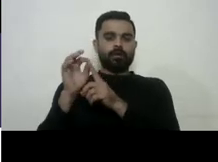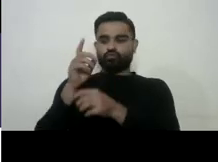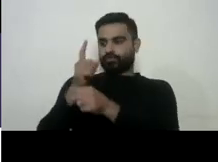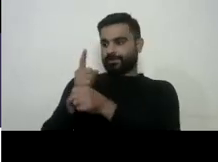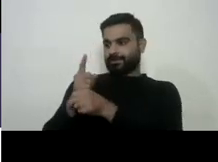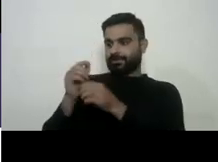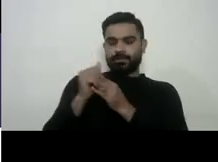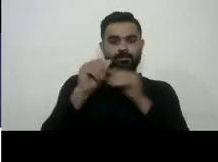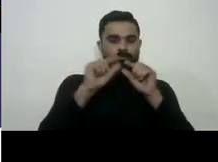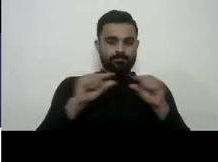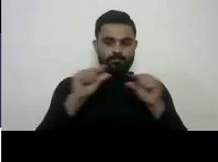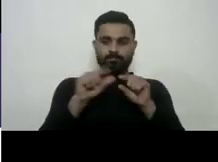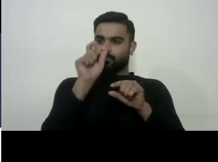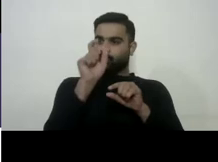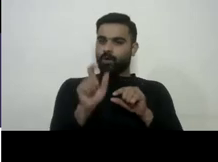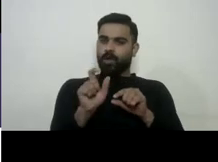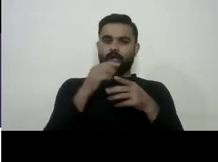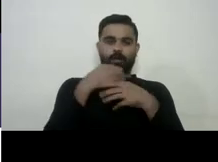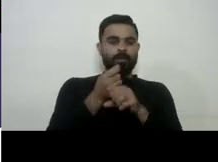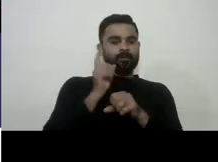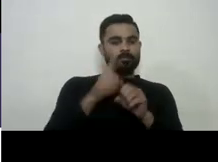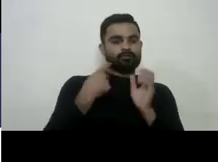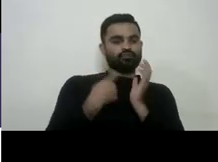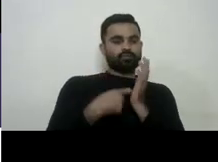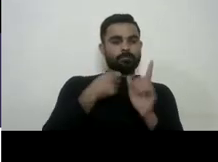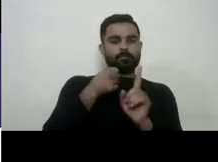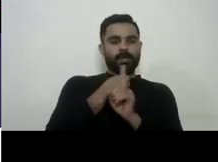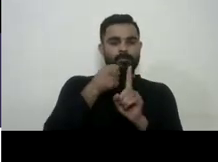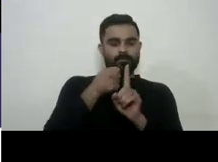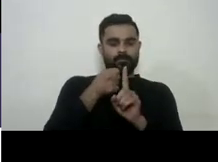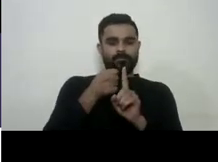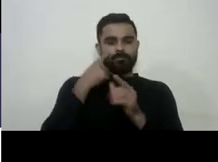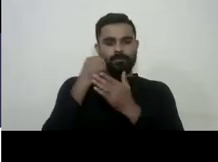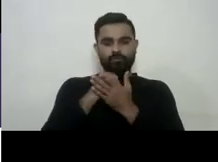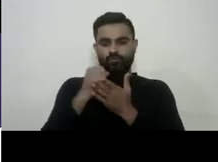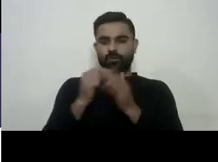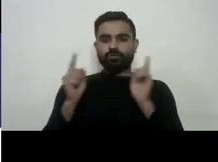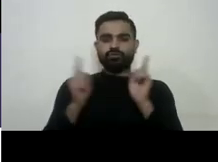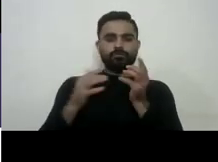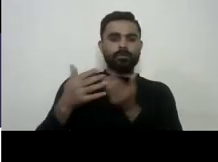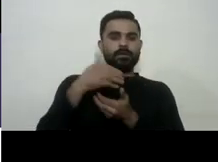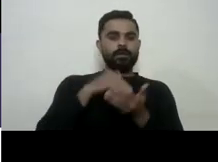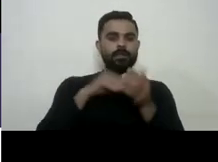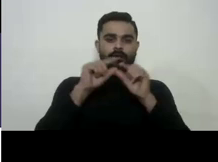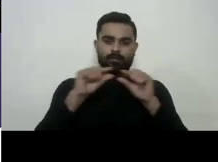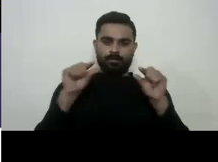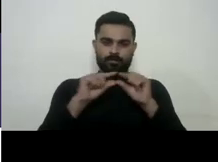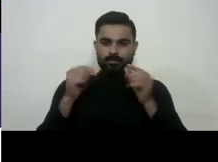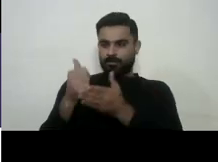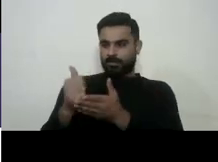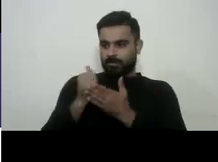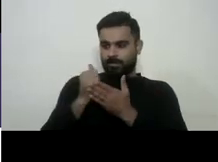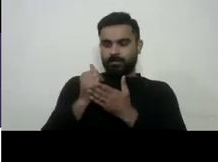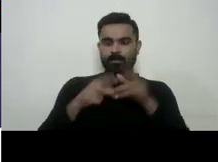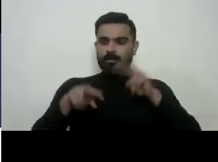is writing the sentences on the board, he'll also make the necessary adjustments or corrections in the sentences, helping refining